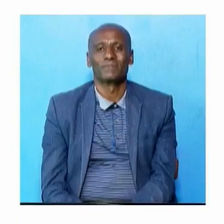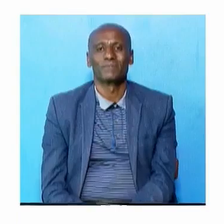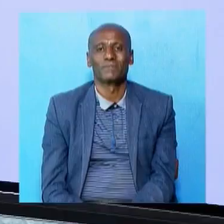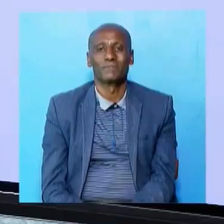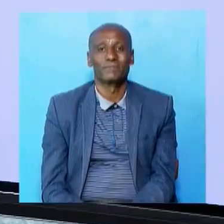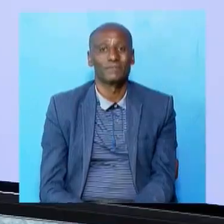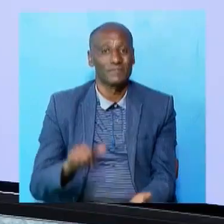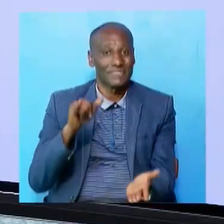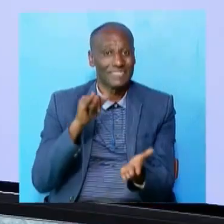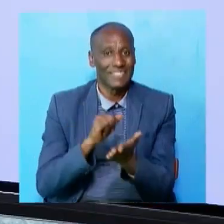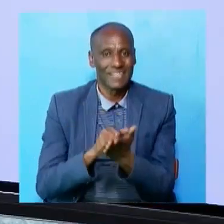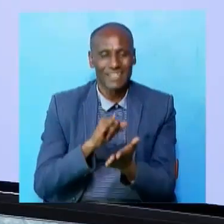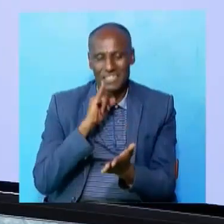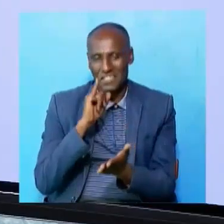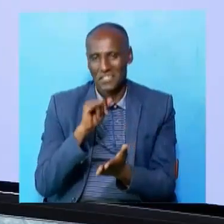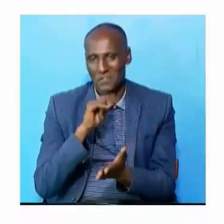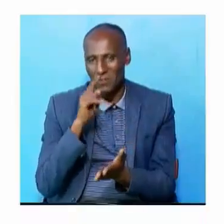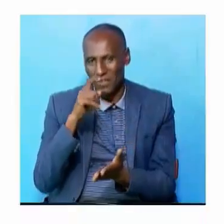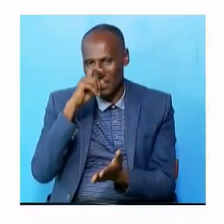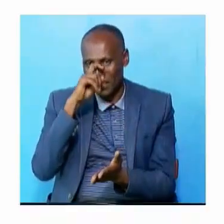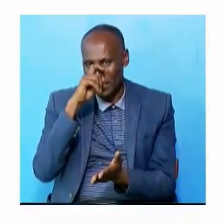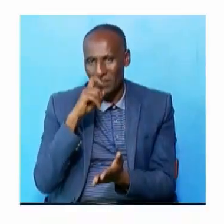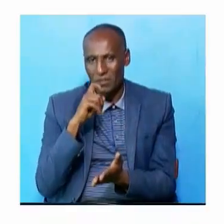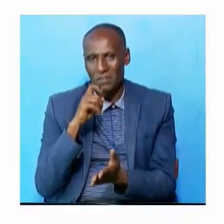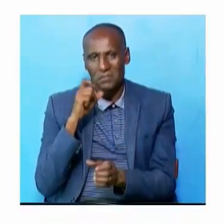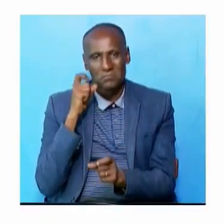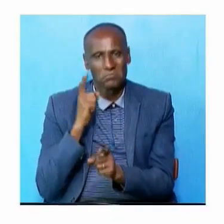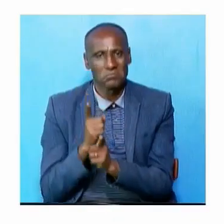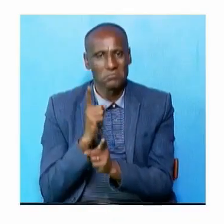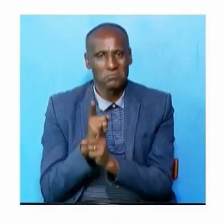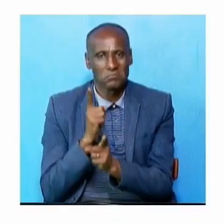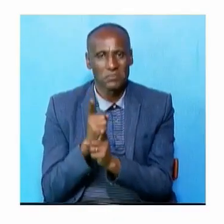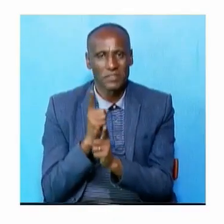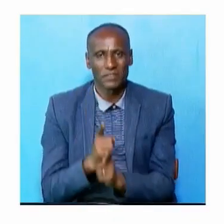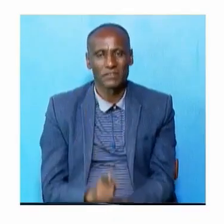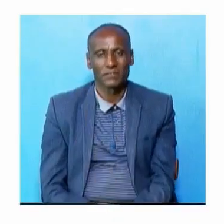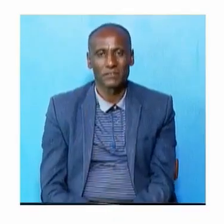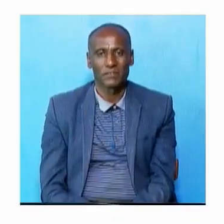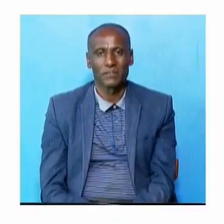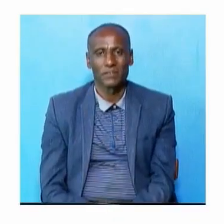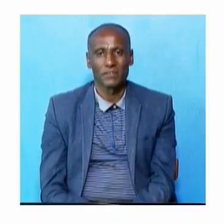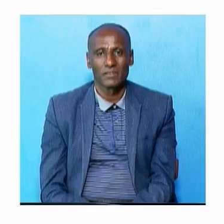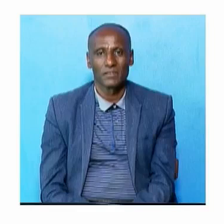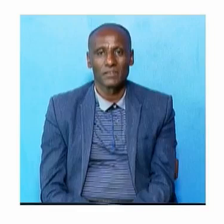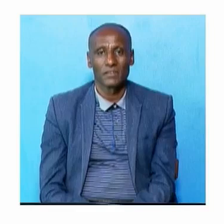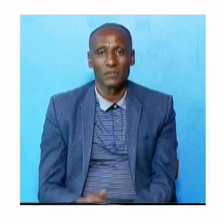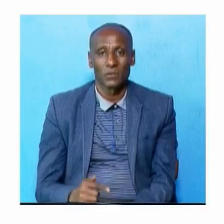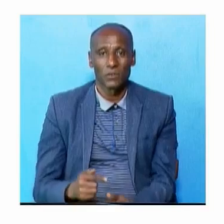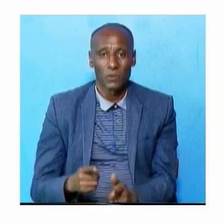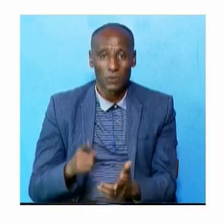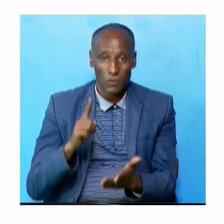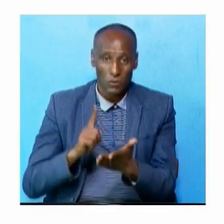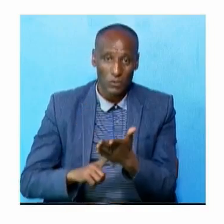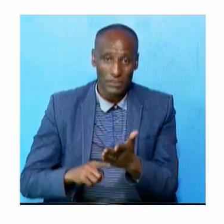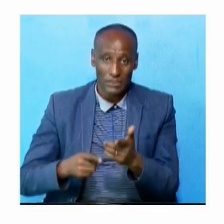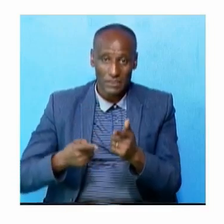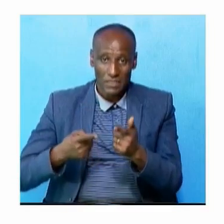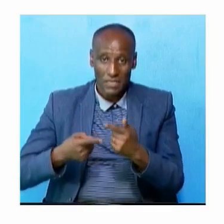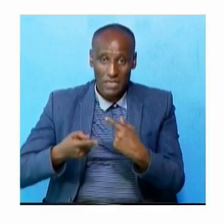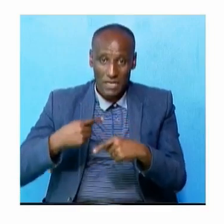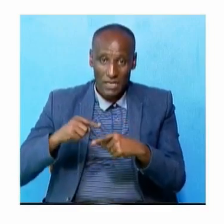that means you are correct. Because, again, just like the first one, what comes next is what?